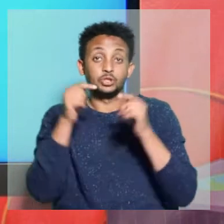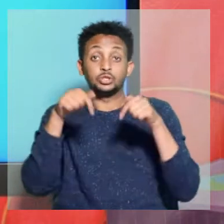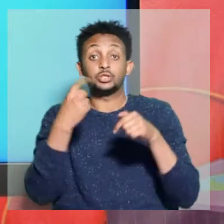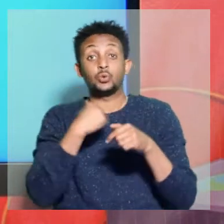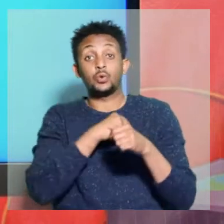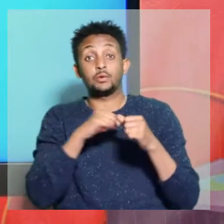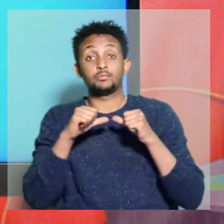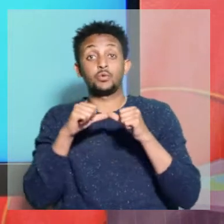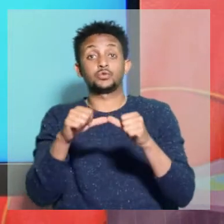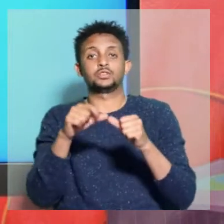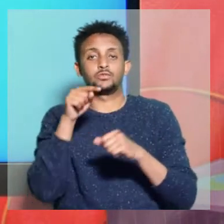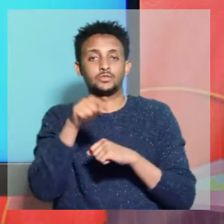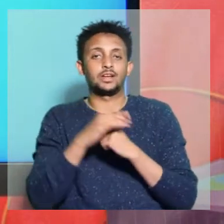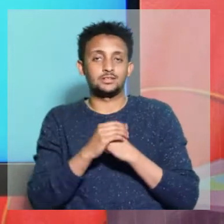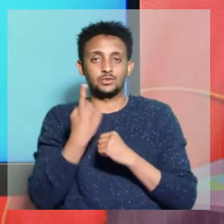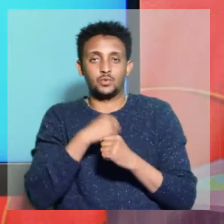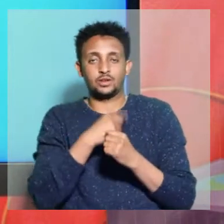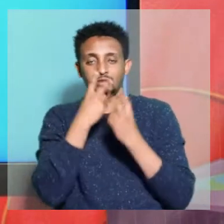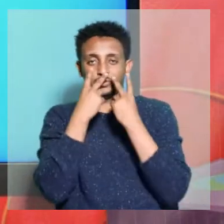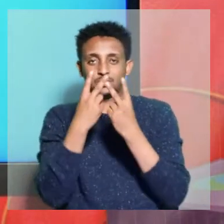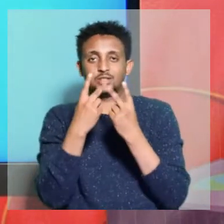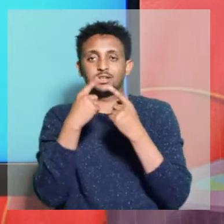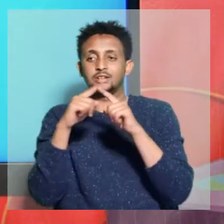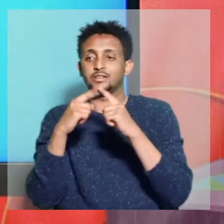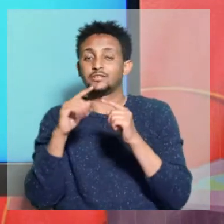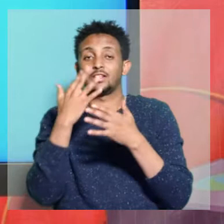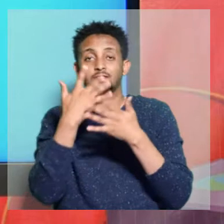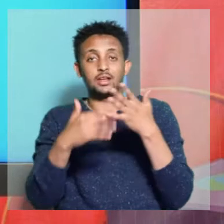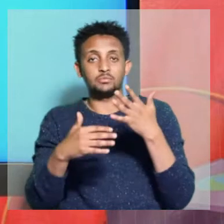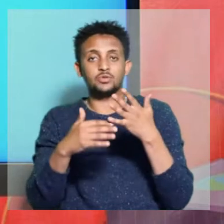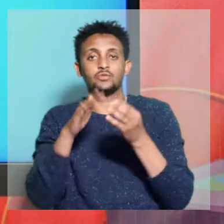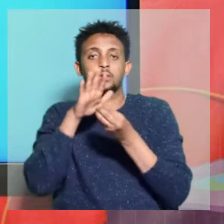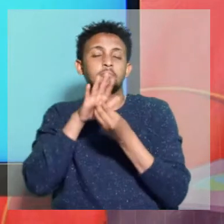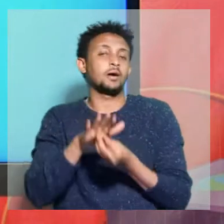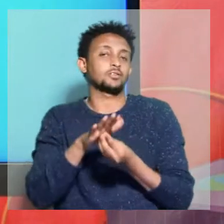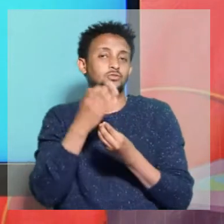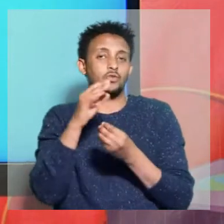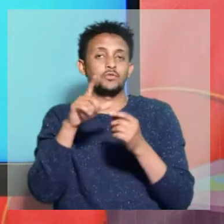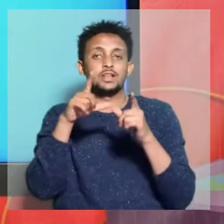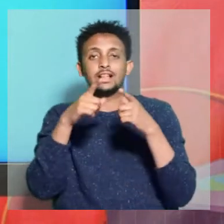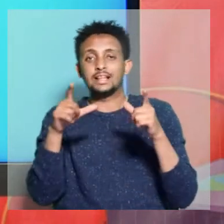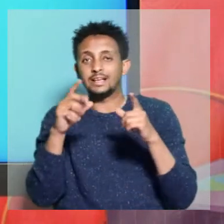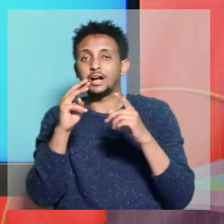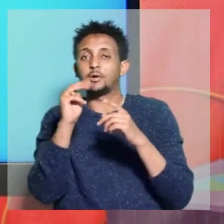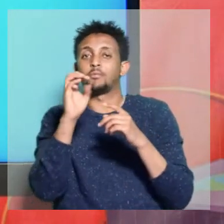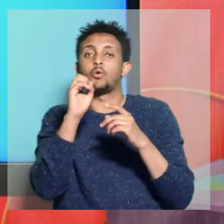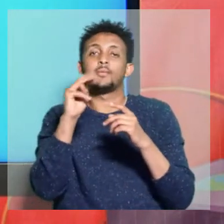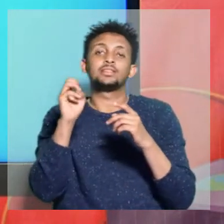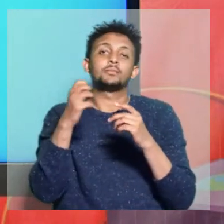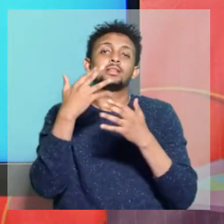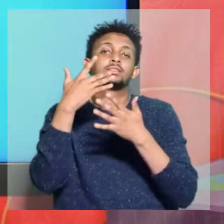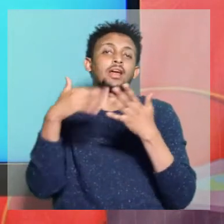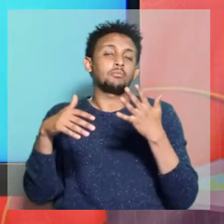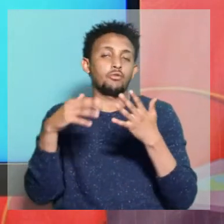we'll proceed from that, and we'll try to see the different types of impacts of linear momentum and the type